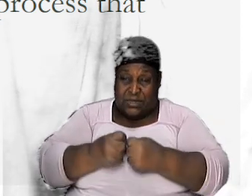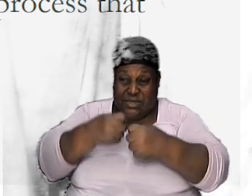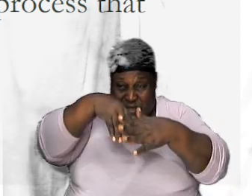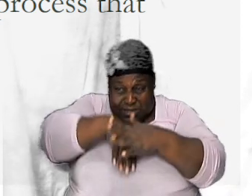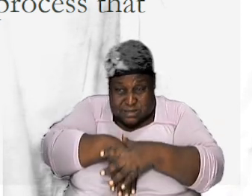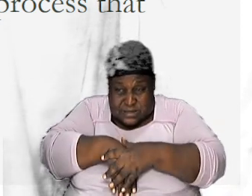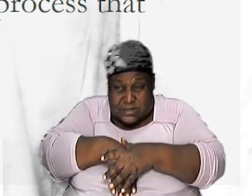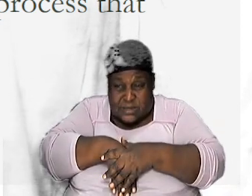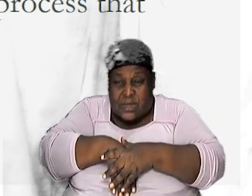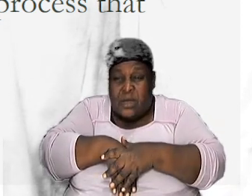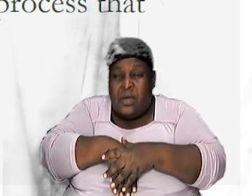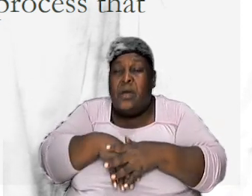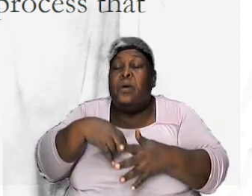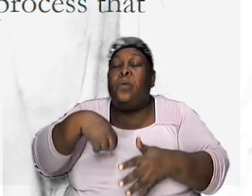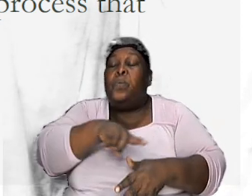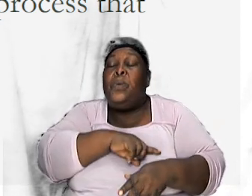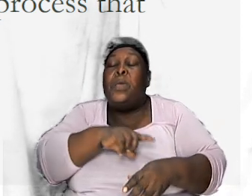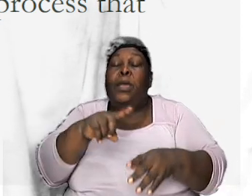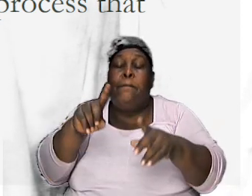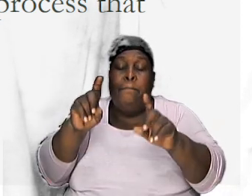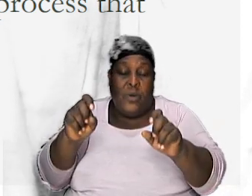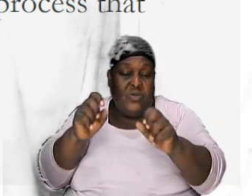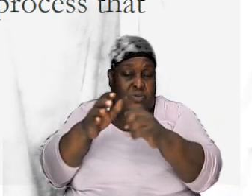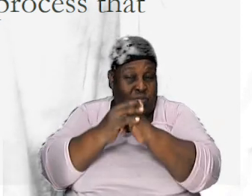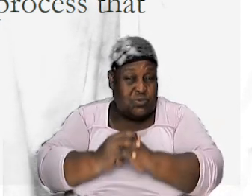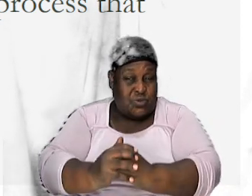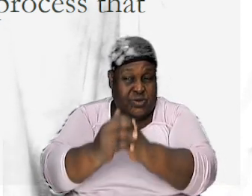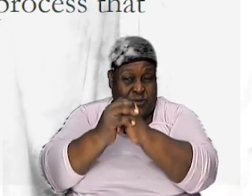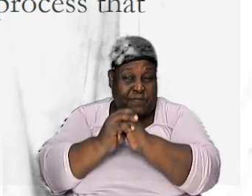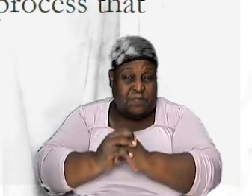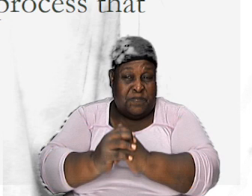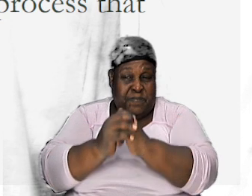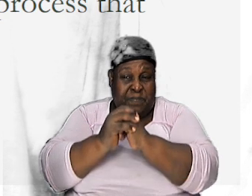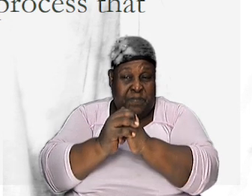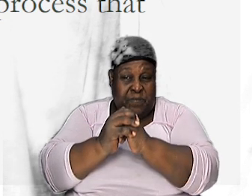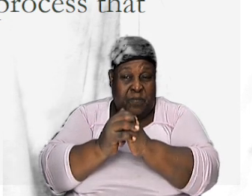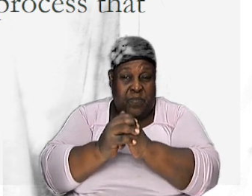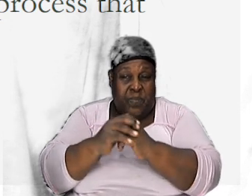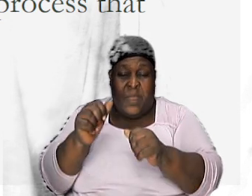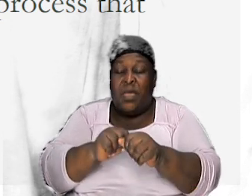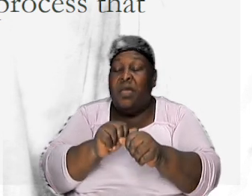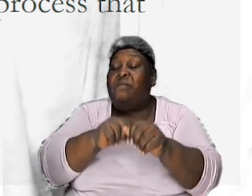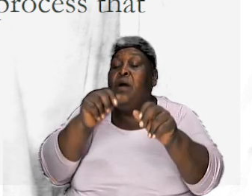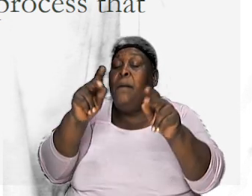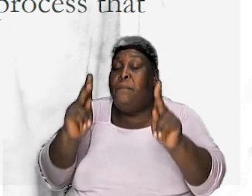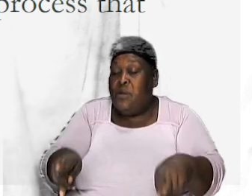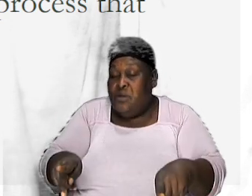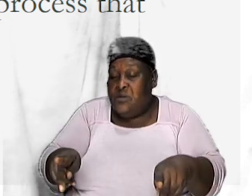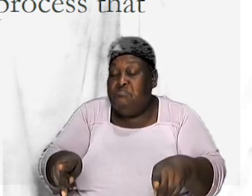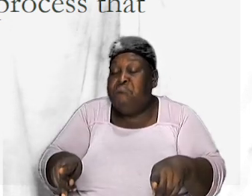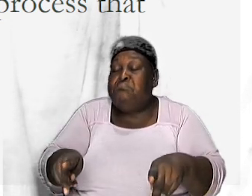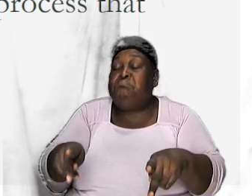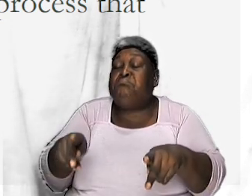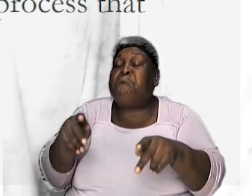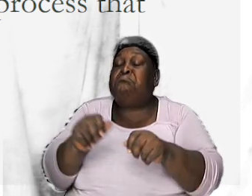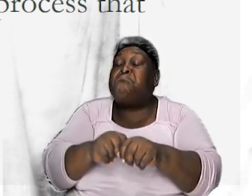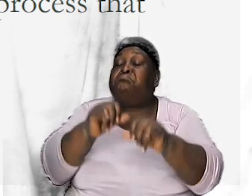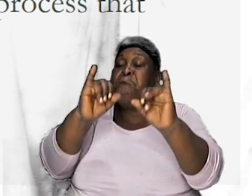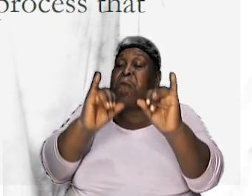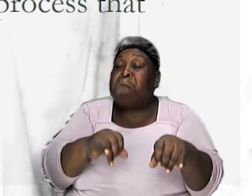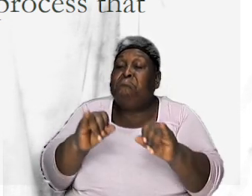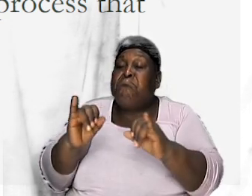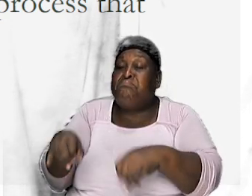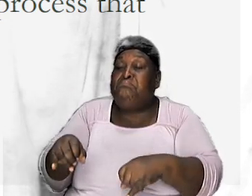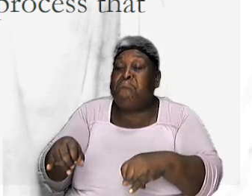that says we must worship. Amen. And so every person, every individual, every person that is on